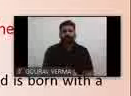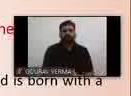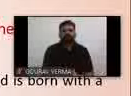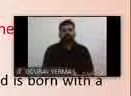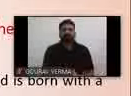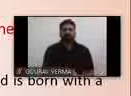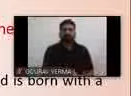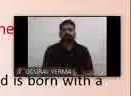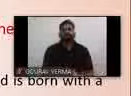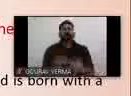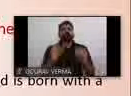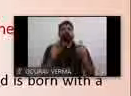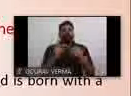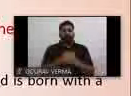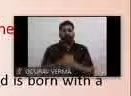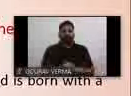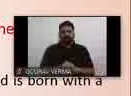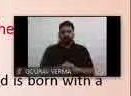Okay.